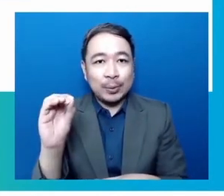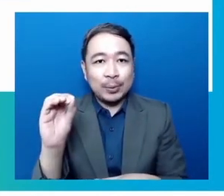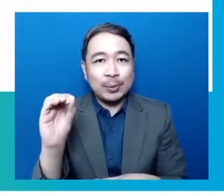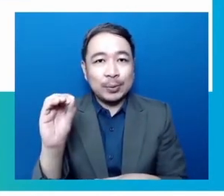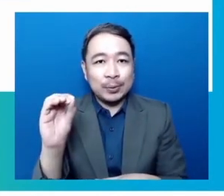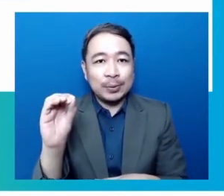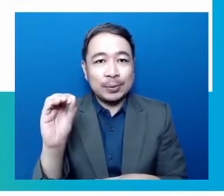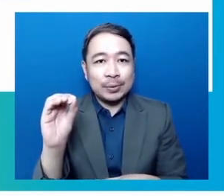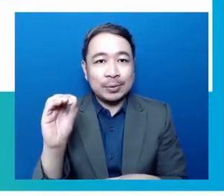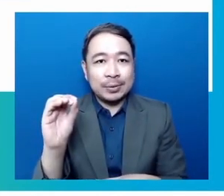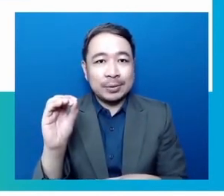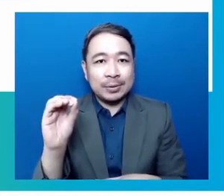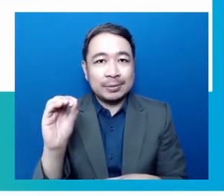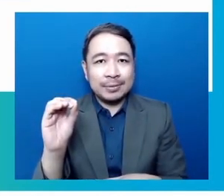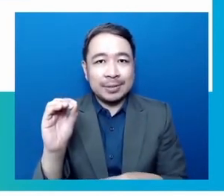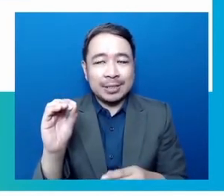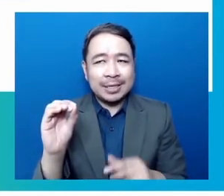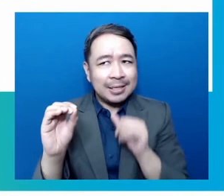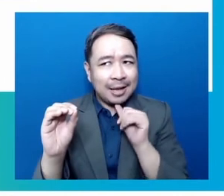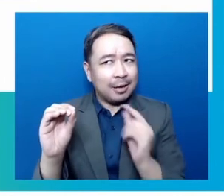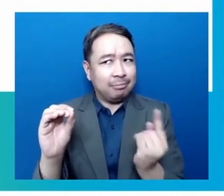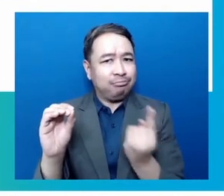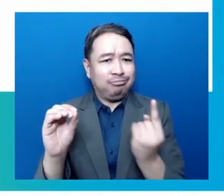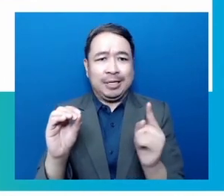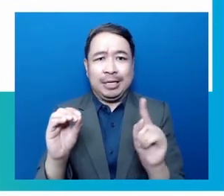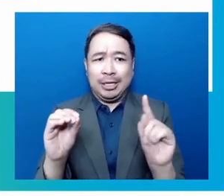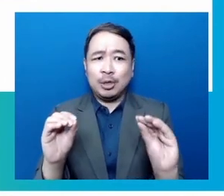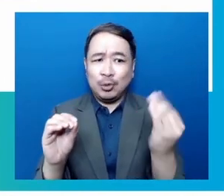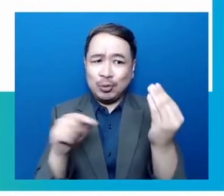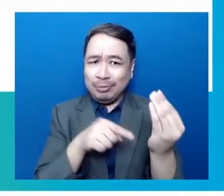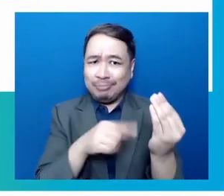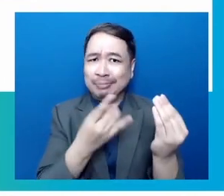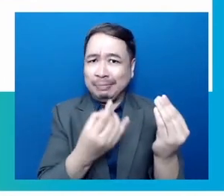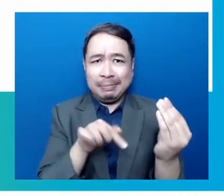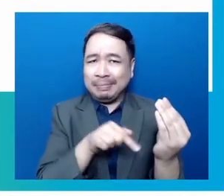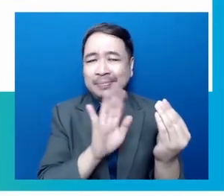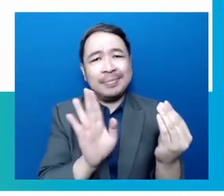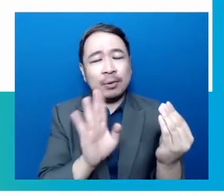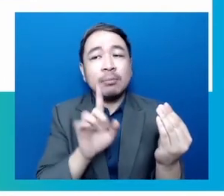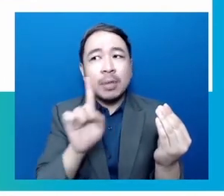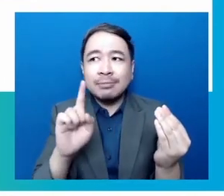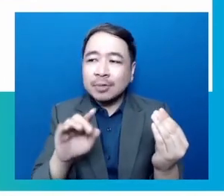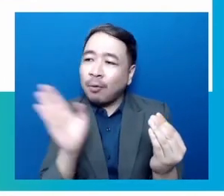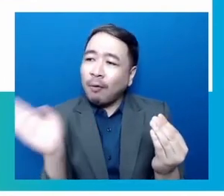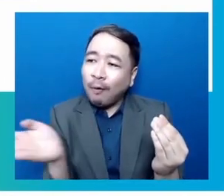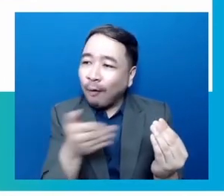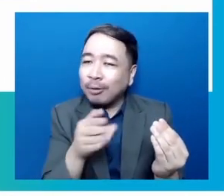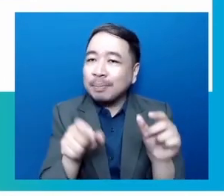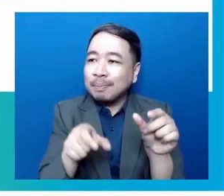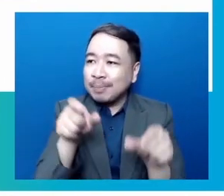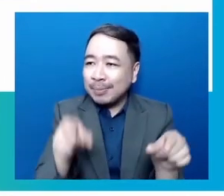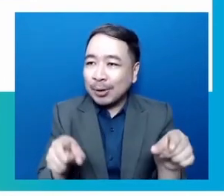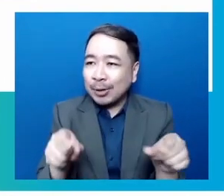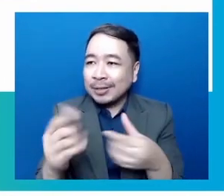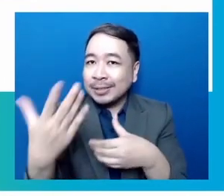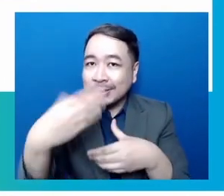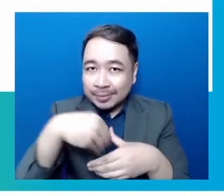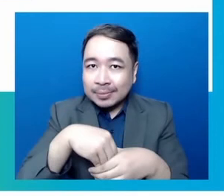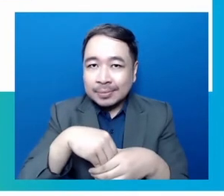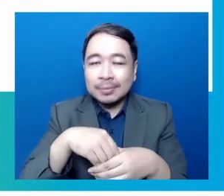just youth, to do exactly what you do now, to make the case and base it on a solid